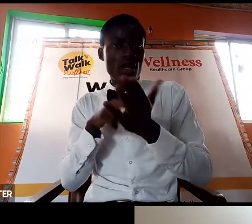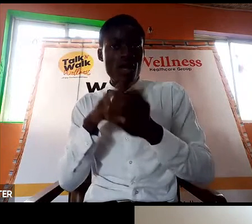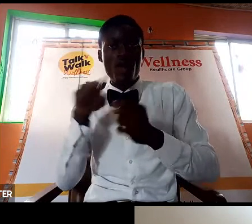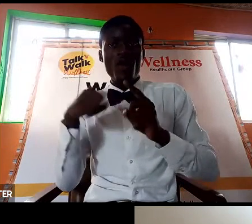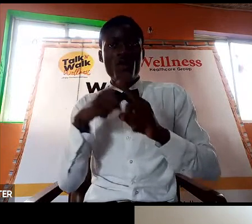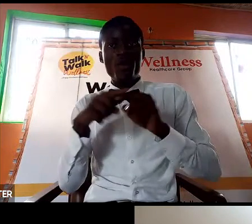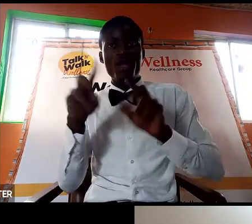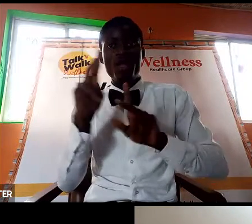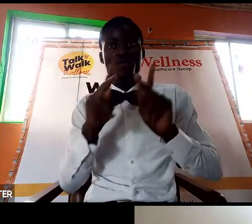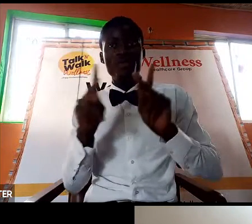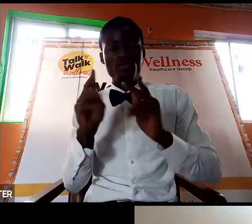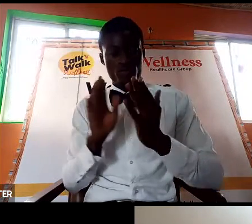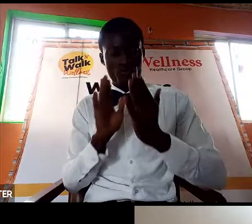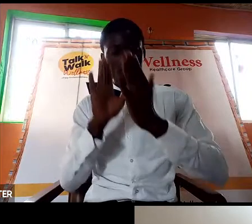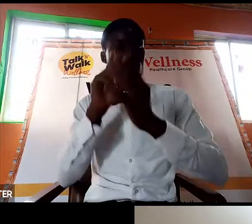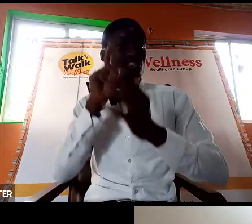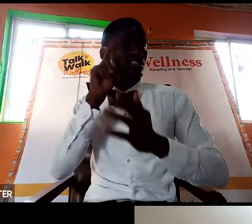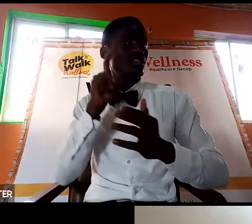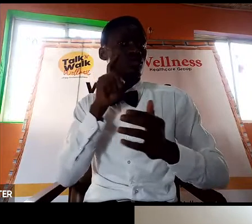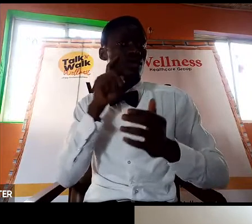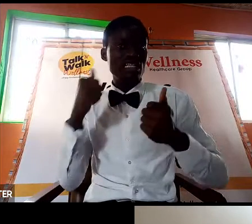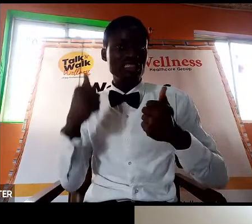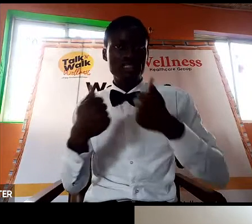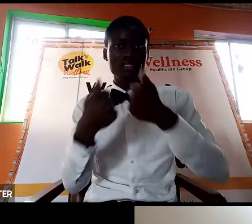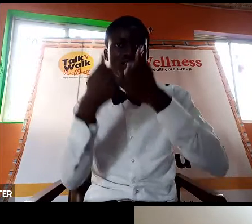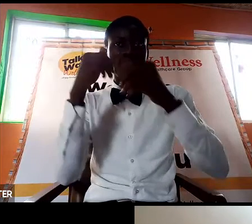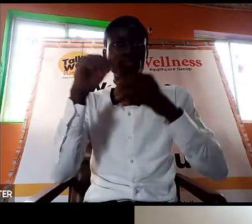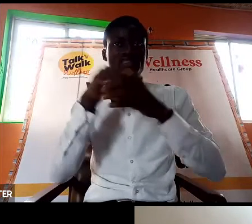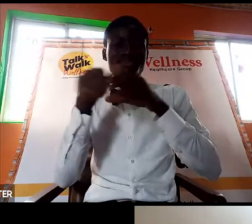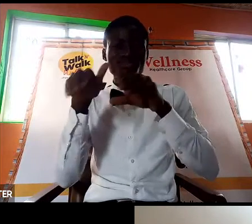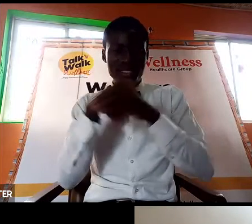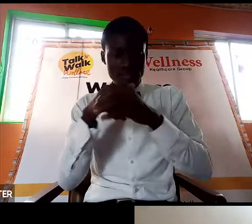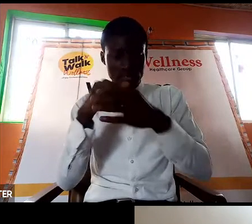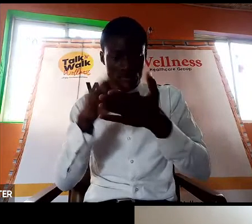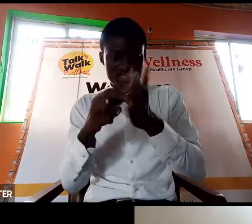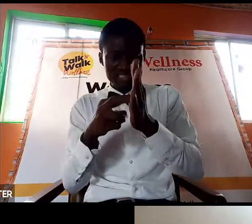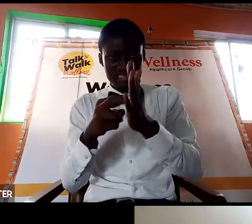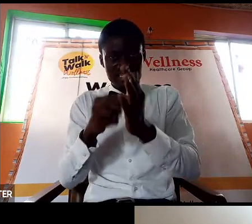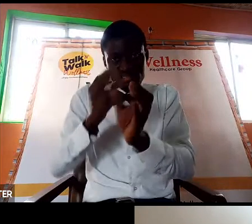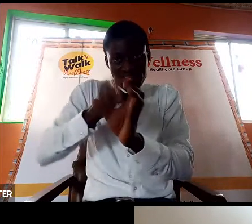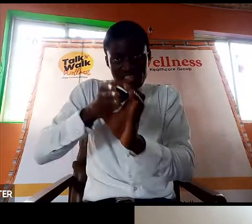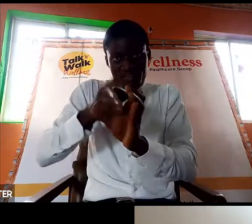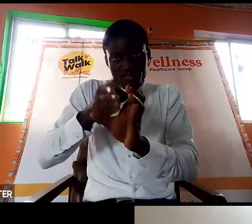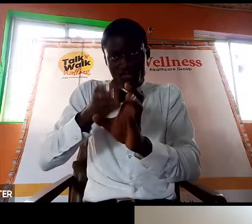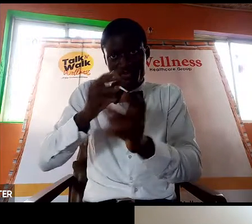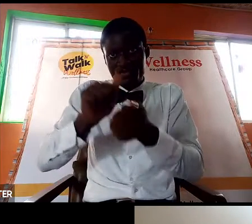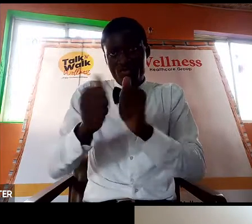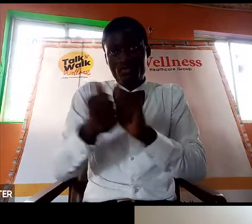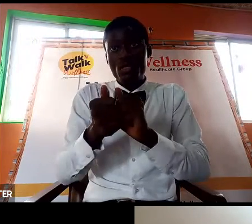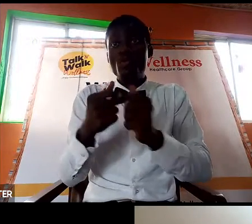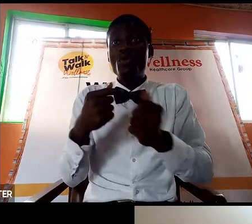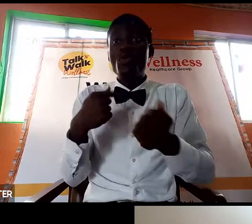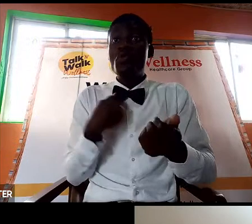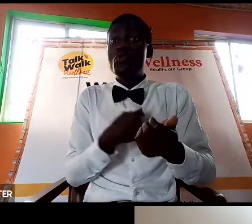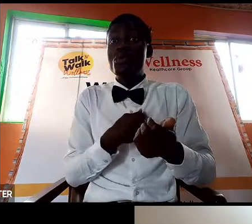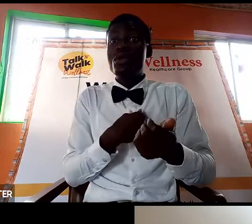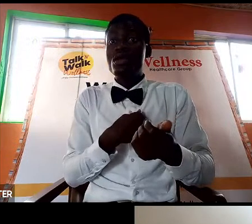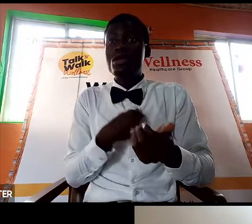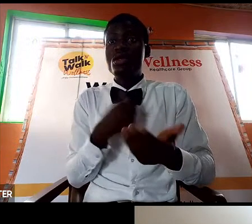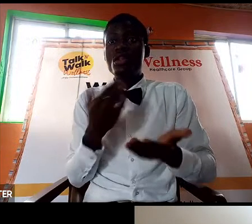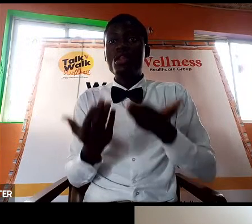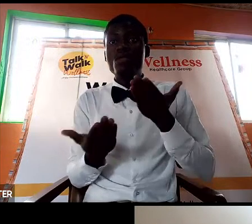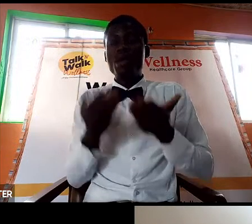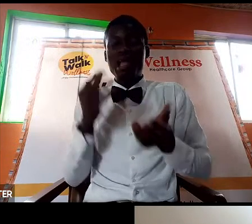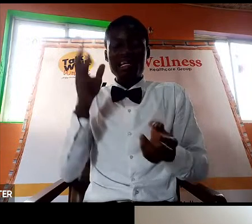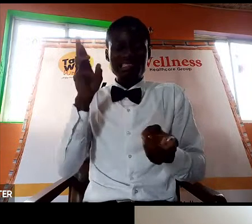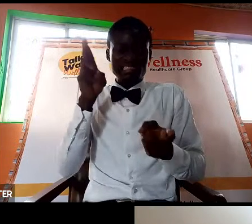in their marriage, it's more of a psychological problem, and we might reduce how much medications we